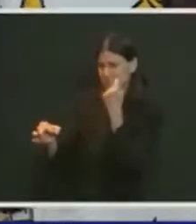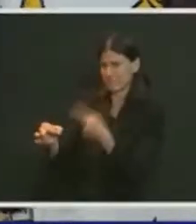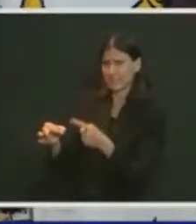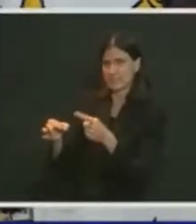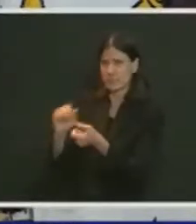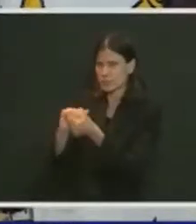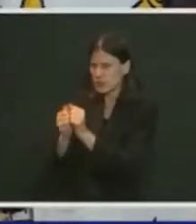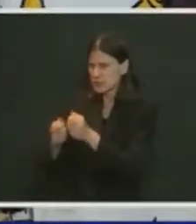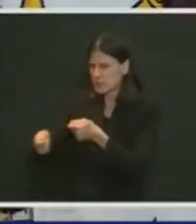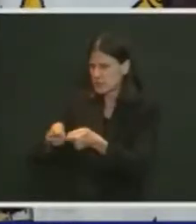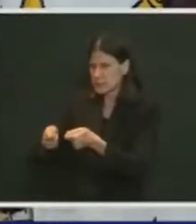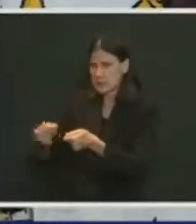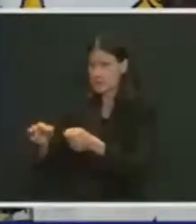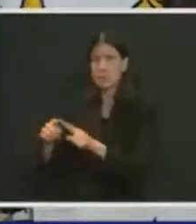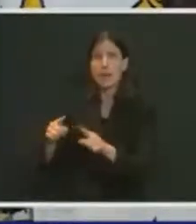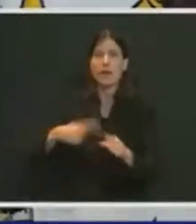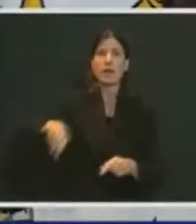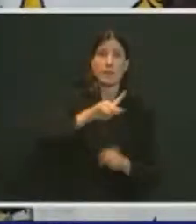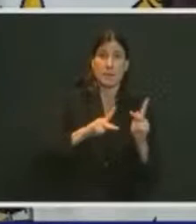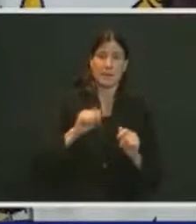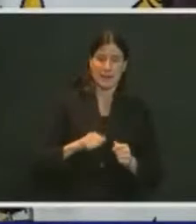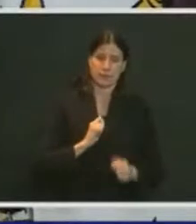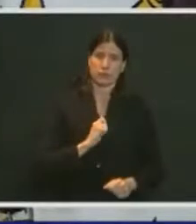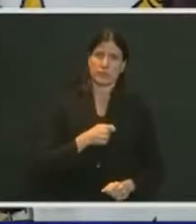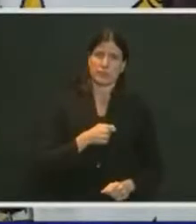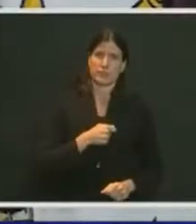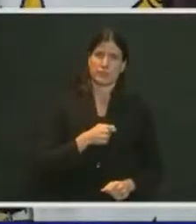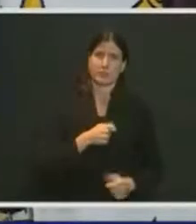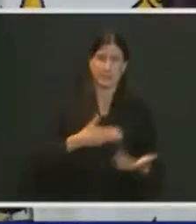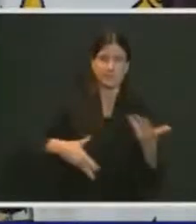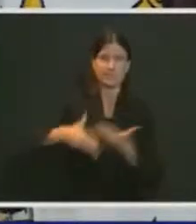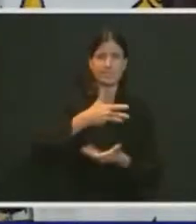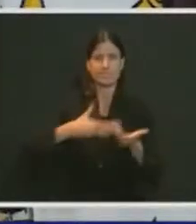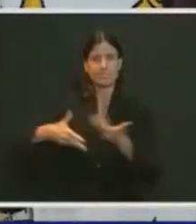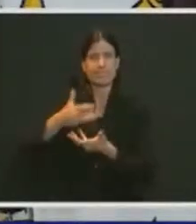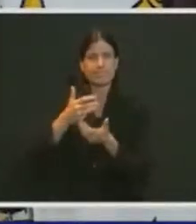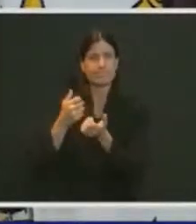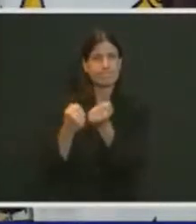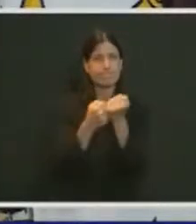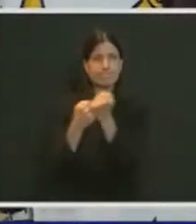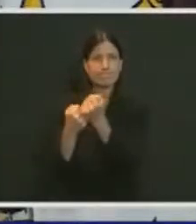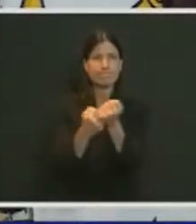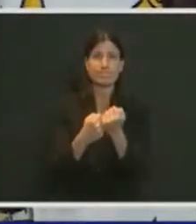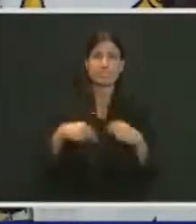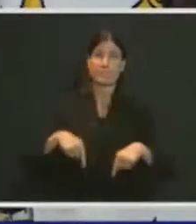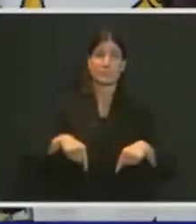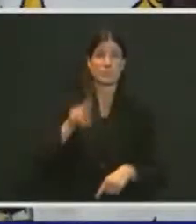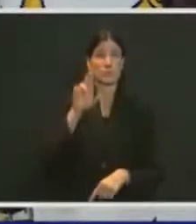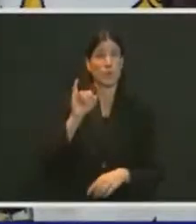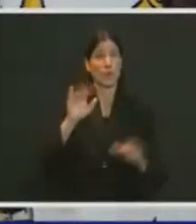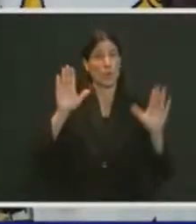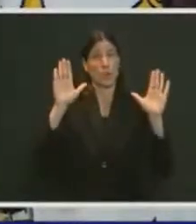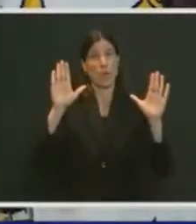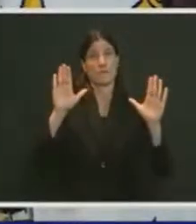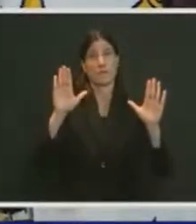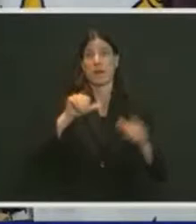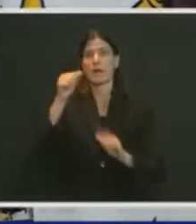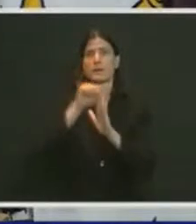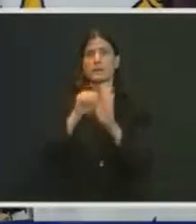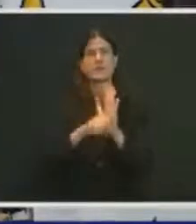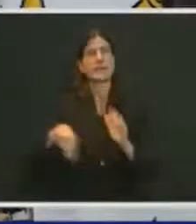as a nation. Rhode Island is handling it much better than many other states. And it's our kindness and our strength and